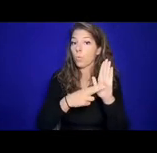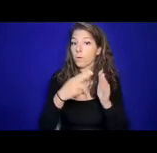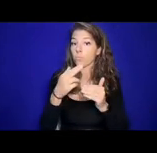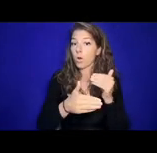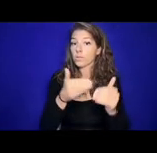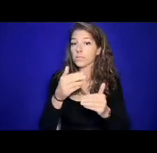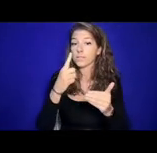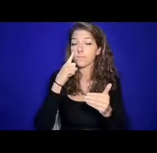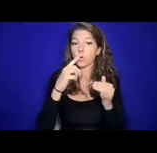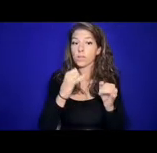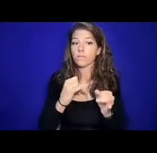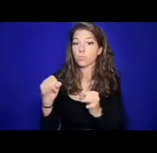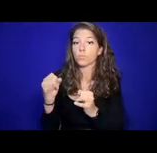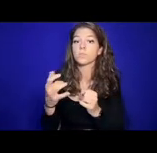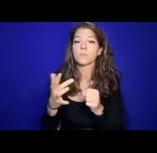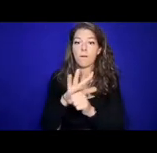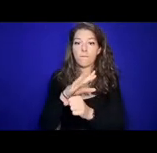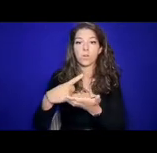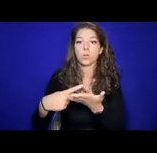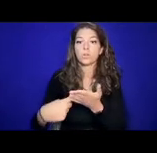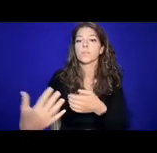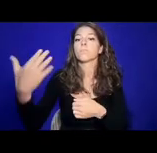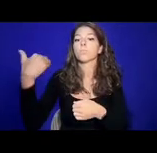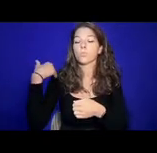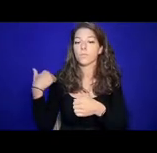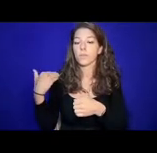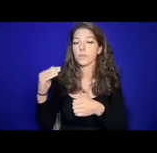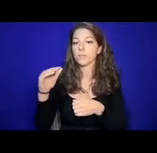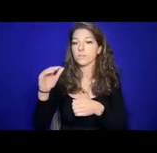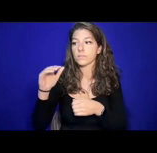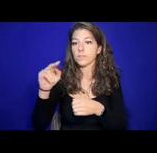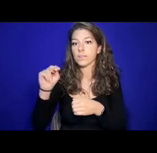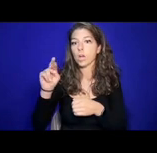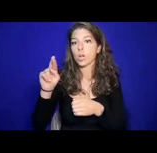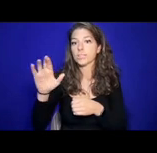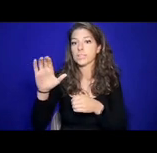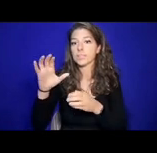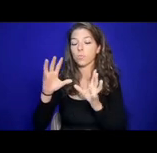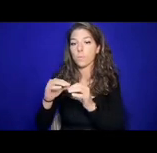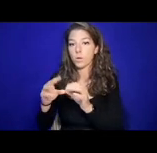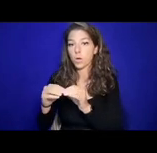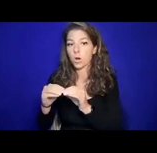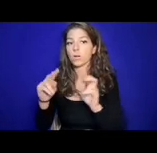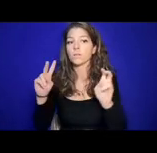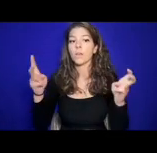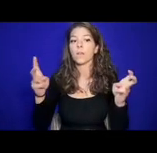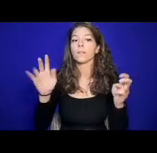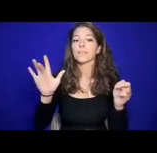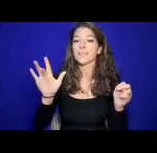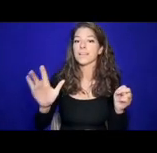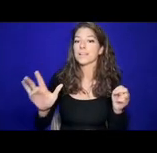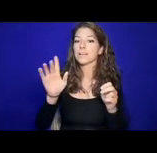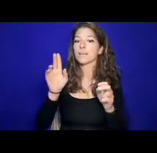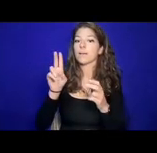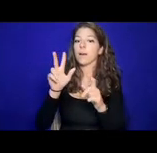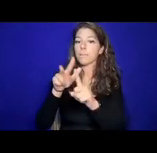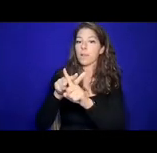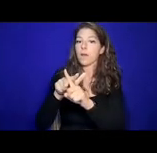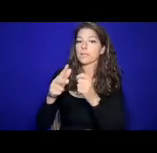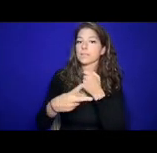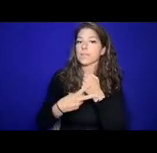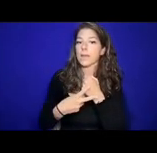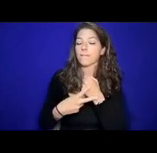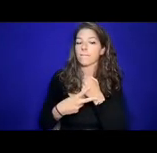for individuals was covered in a previous ABLE NRC webinar, and it was titled Click, Apply, and